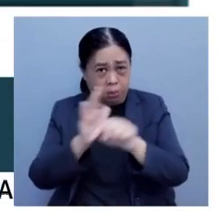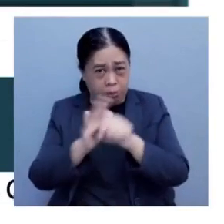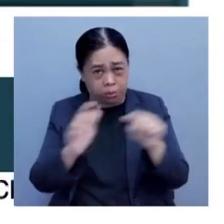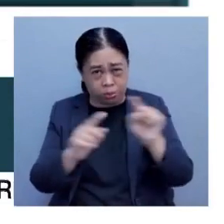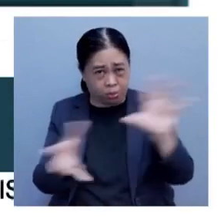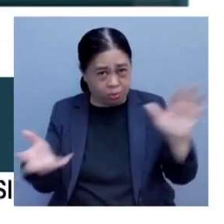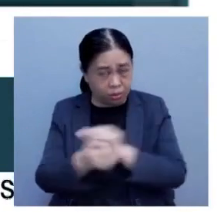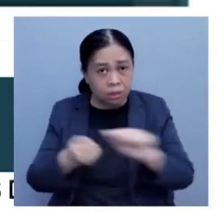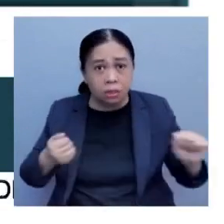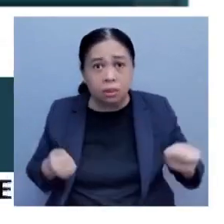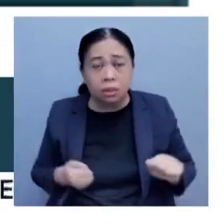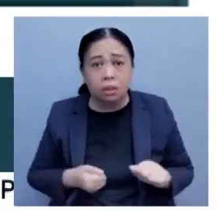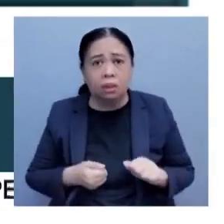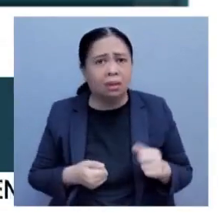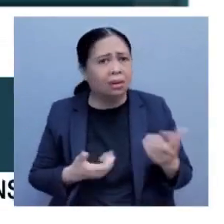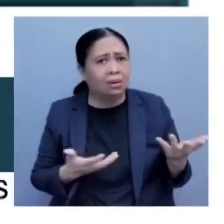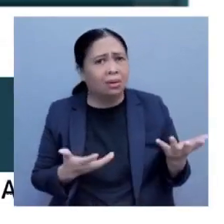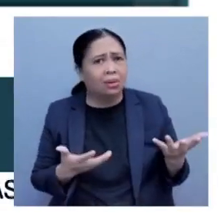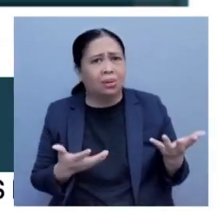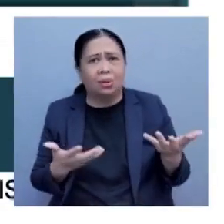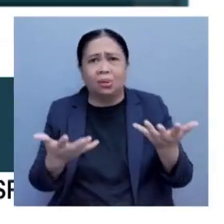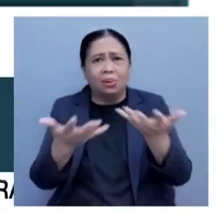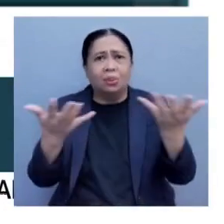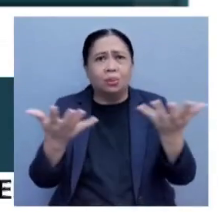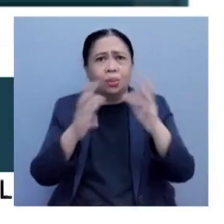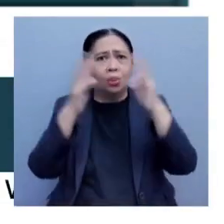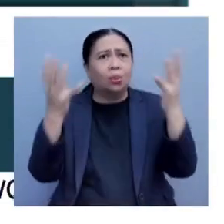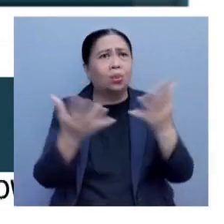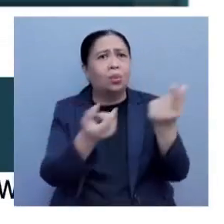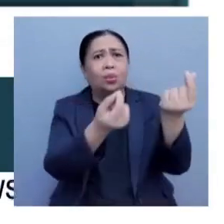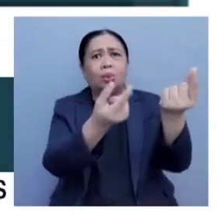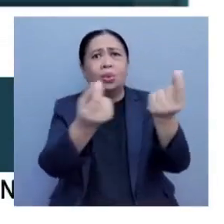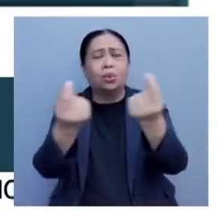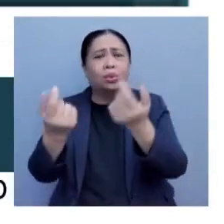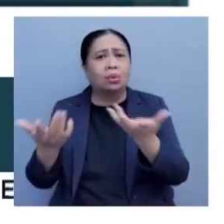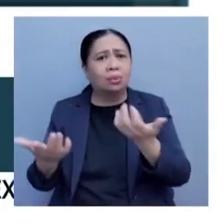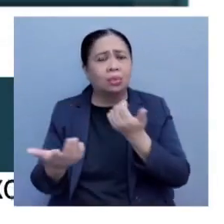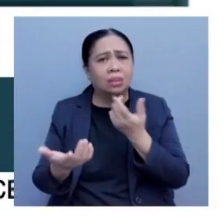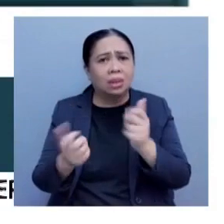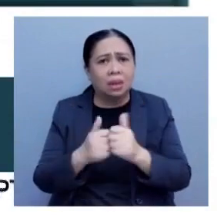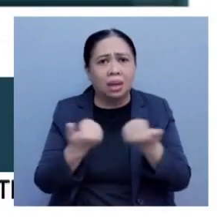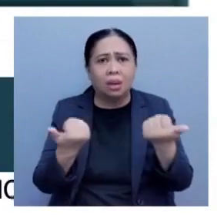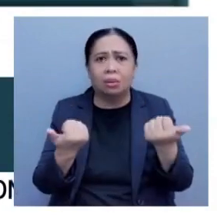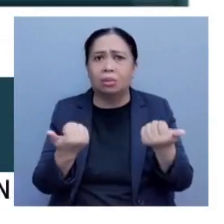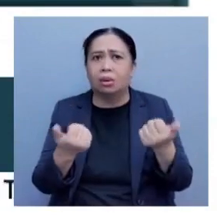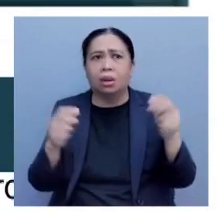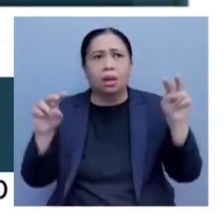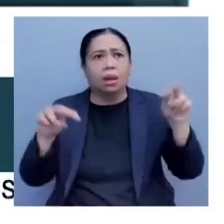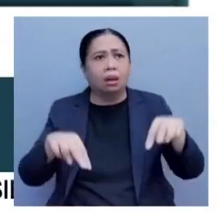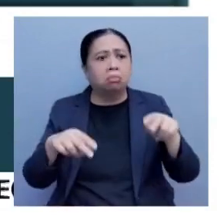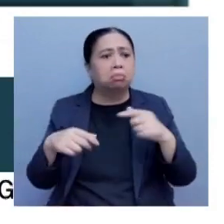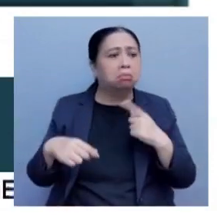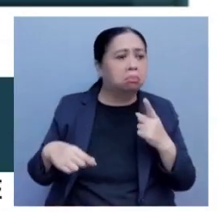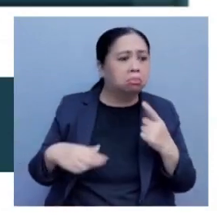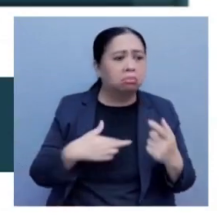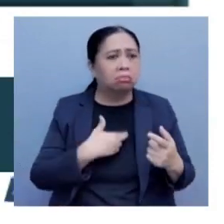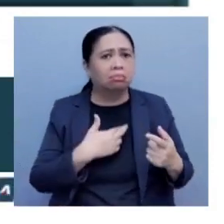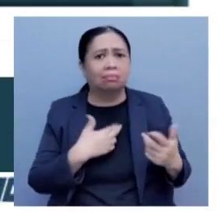You know, what is the world is doing? What is the world work in this? What's the world, you know, reaction on